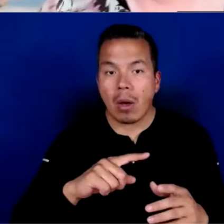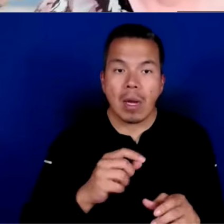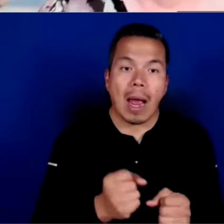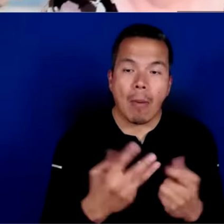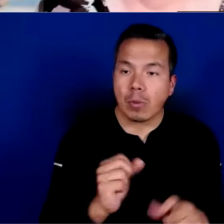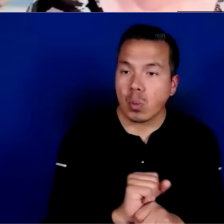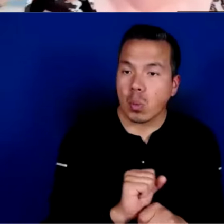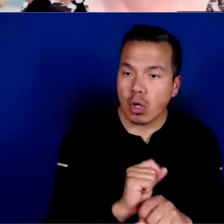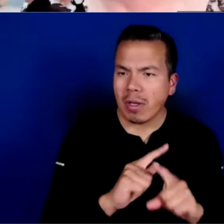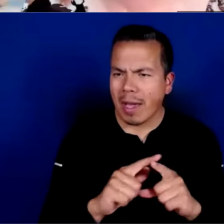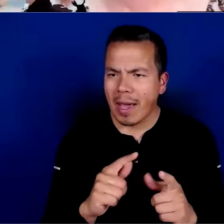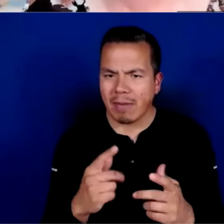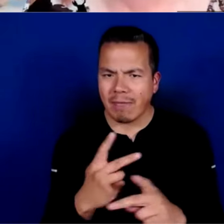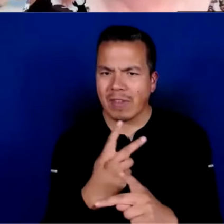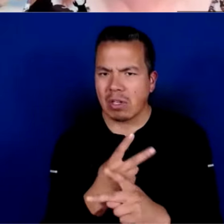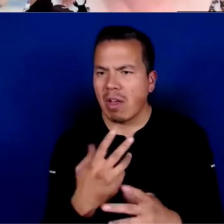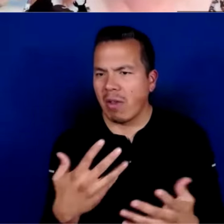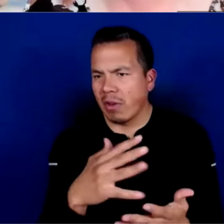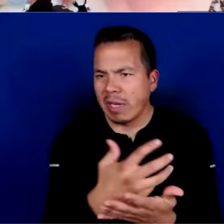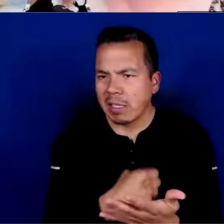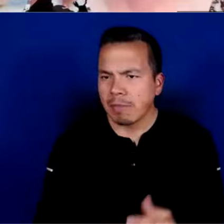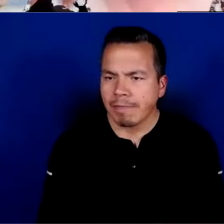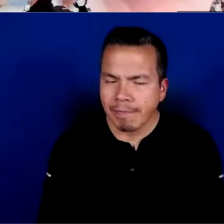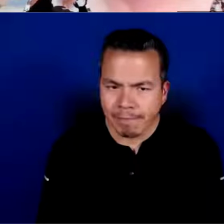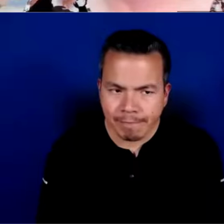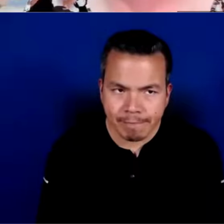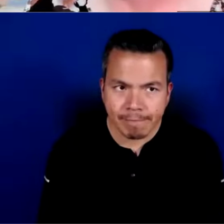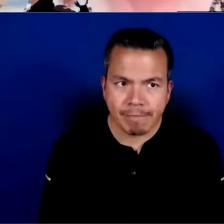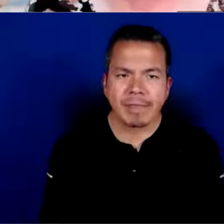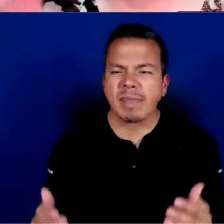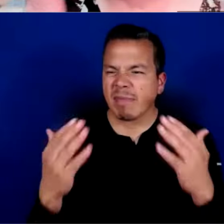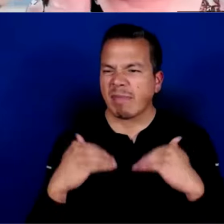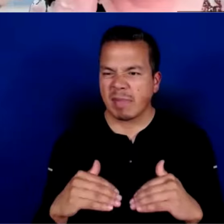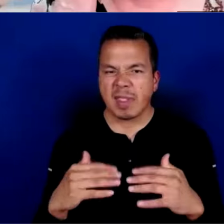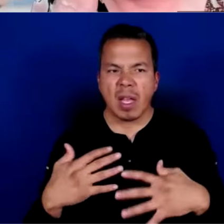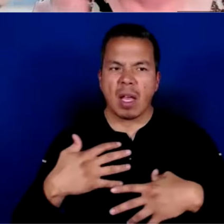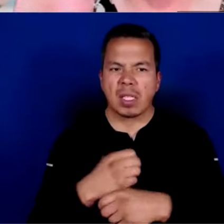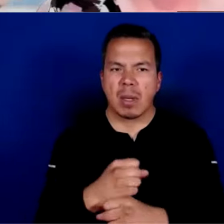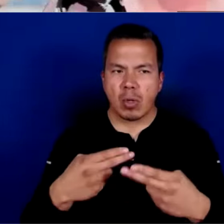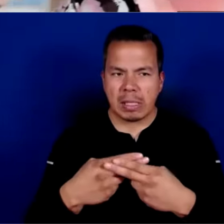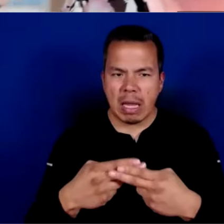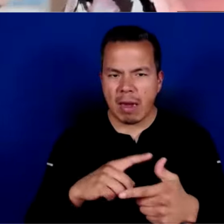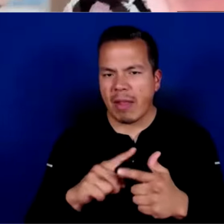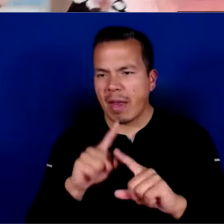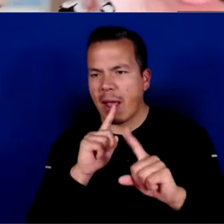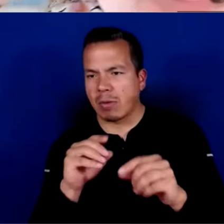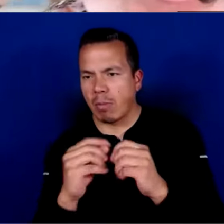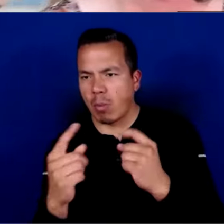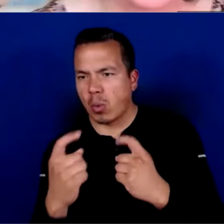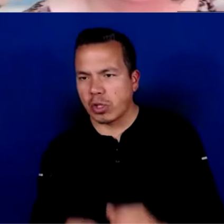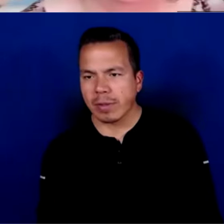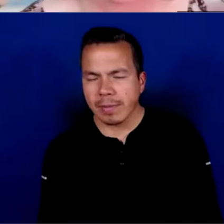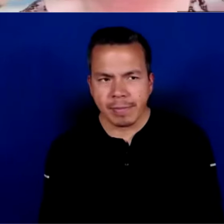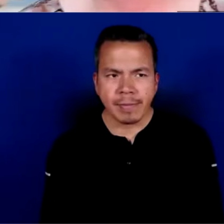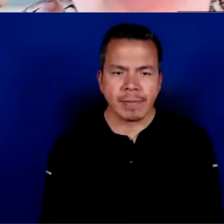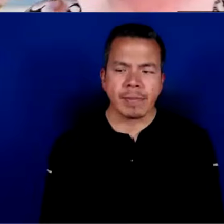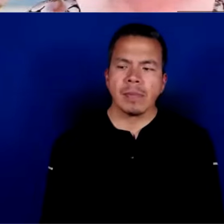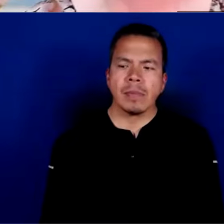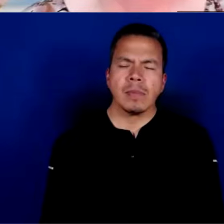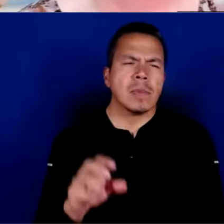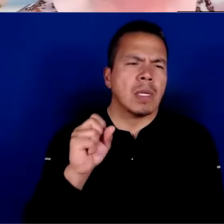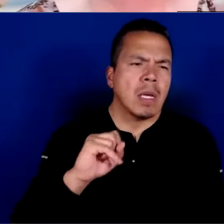Okay? So let me do a summary slide and then we'll get to more of the questions. So SSI